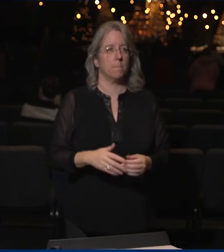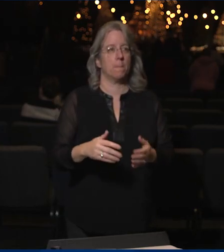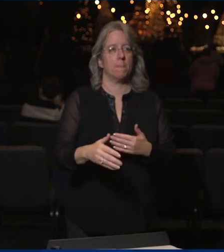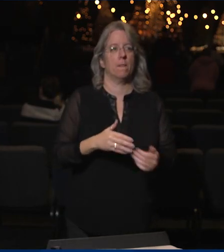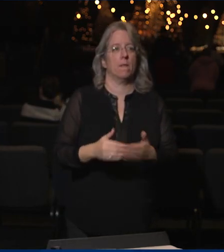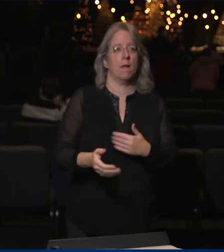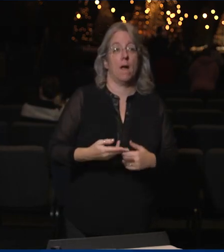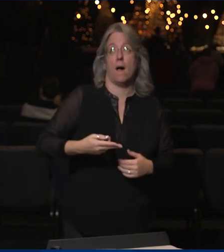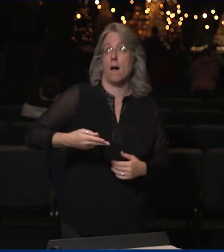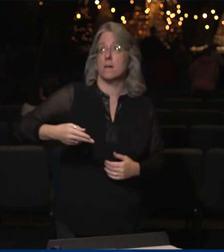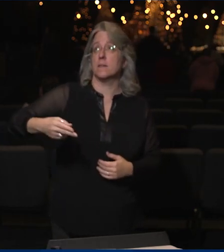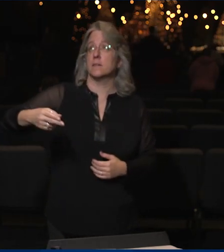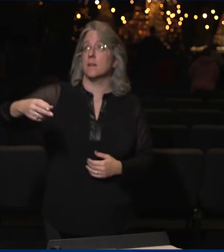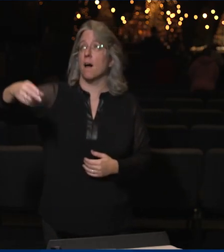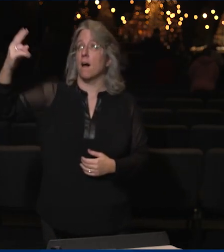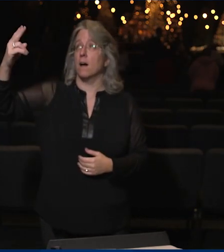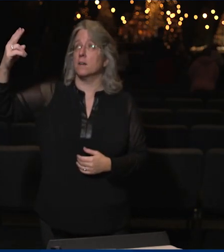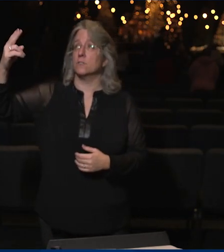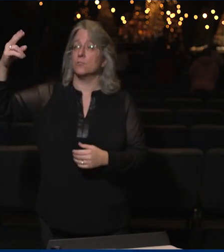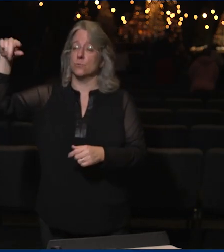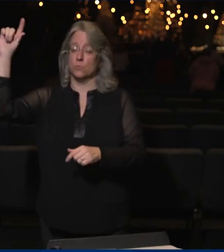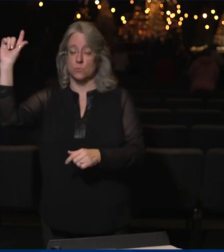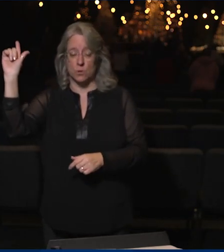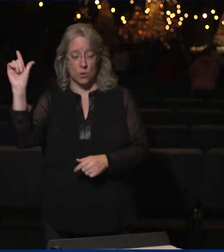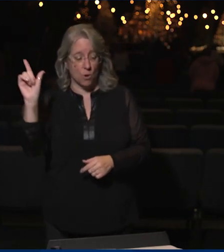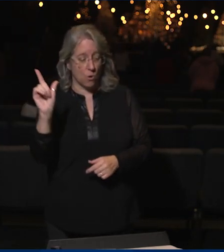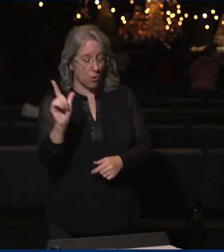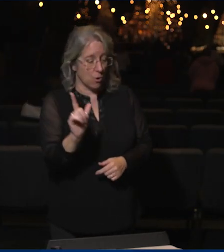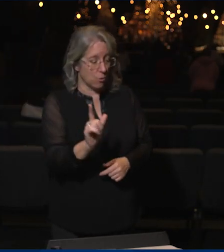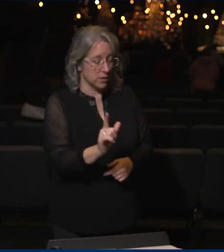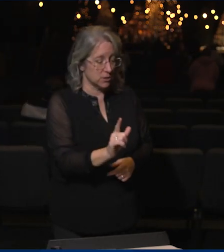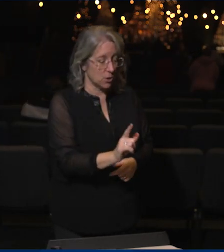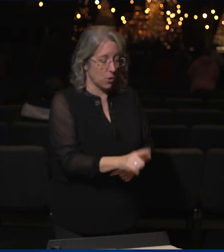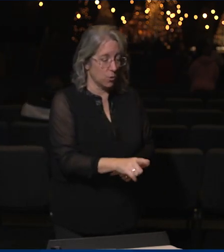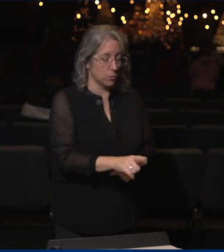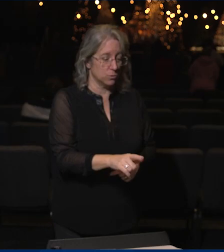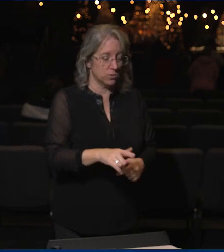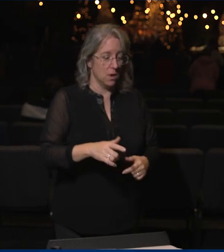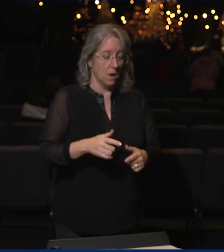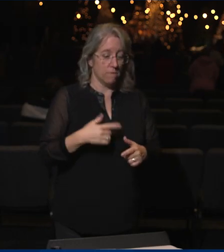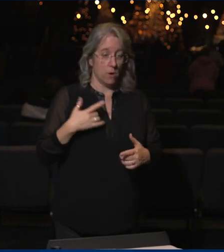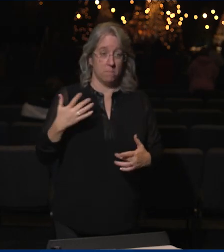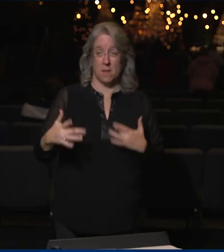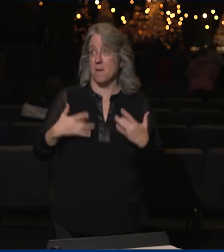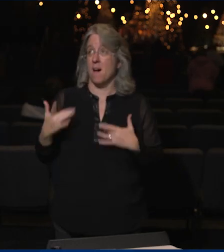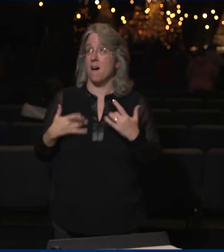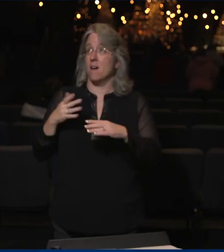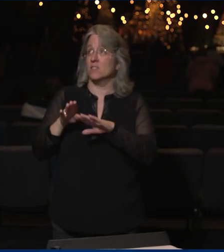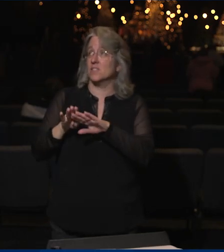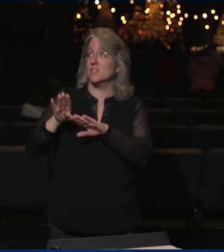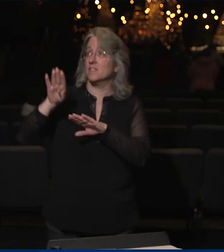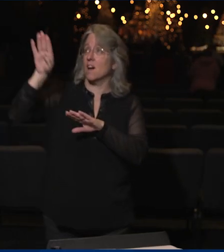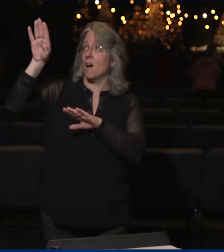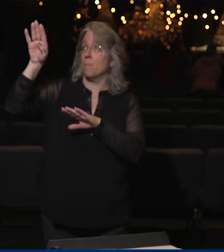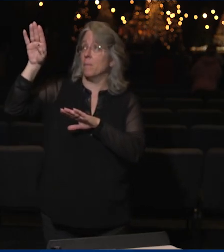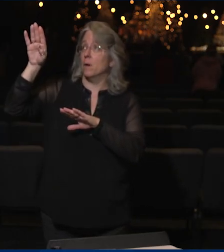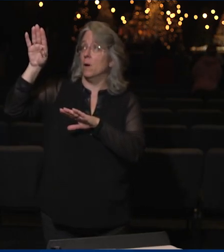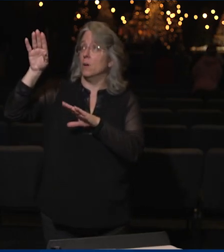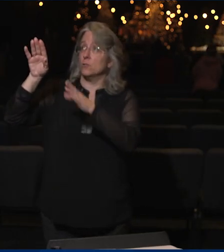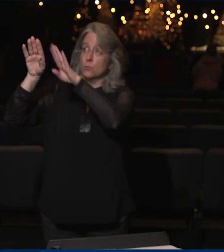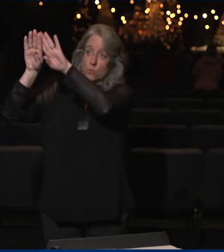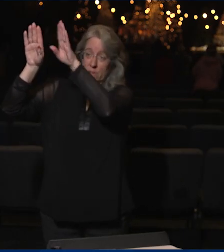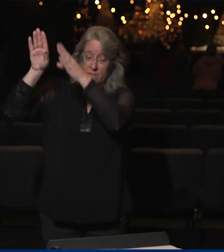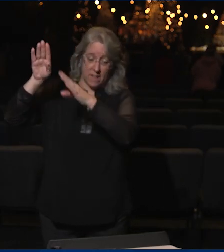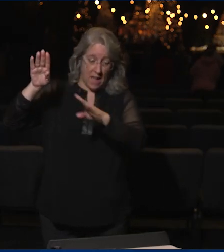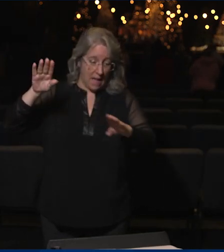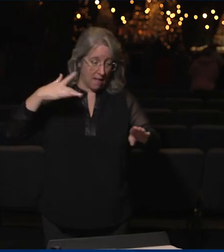there. From the highest highs to the lowest lows, from the mountaintops